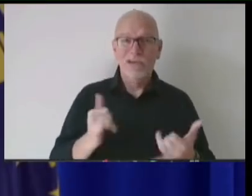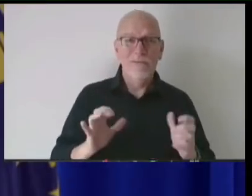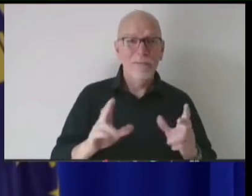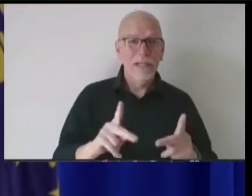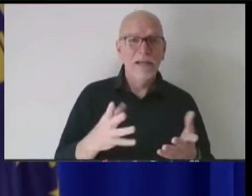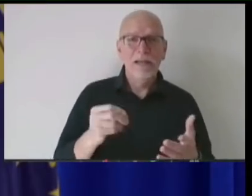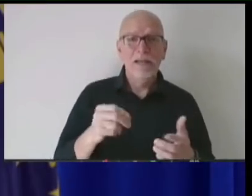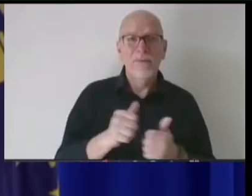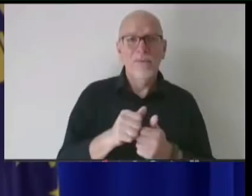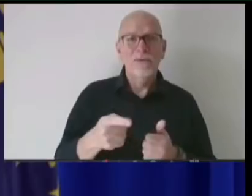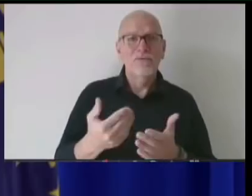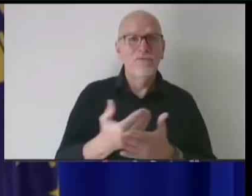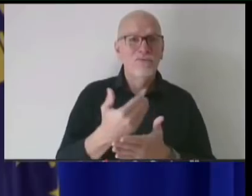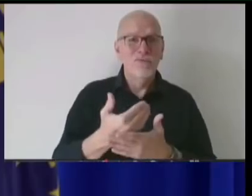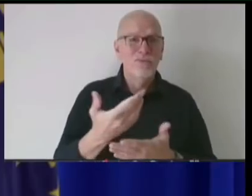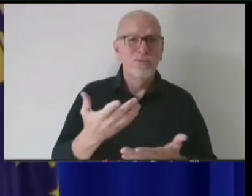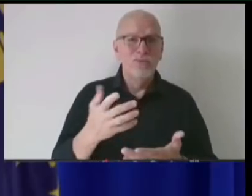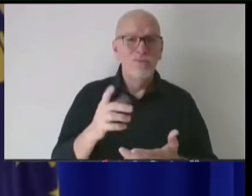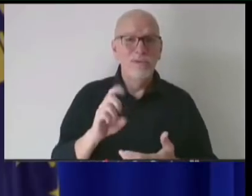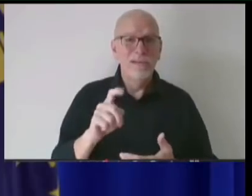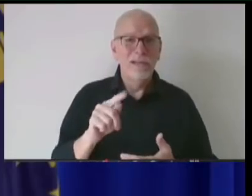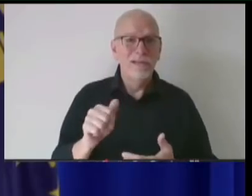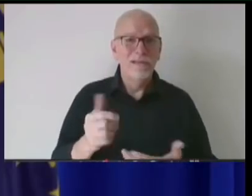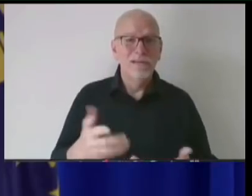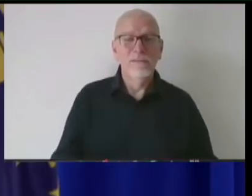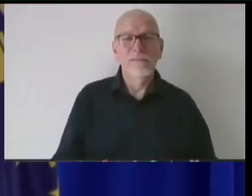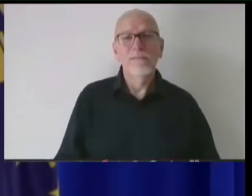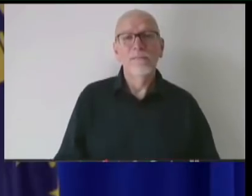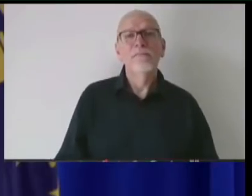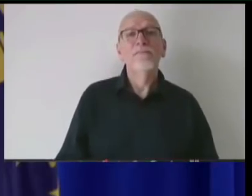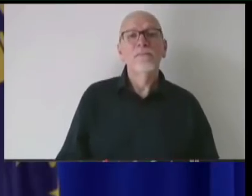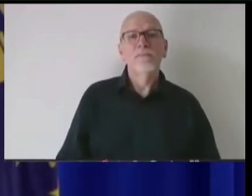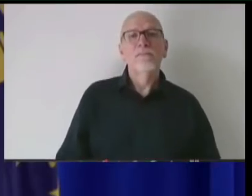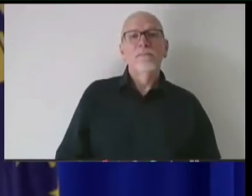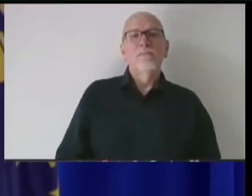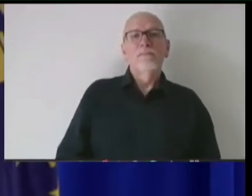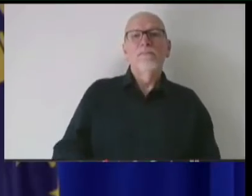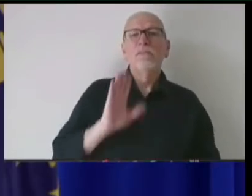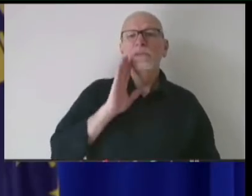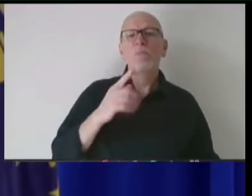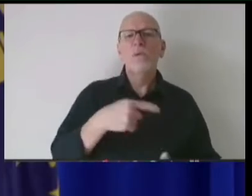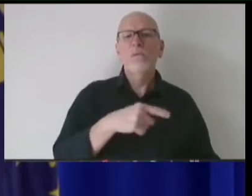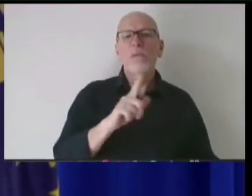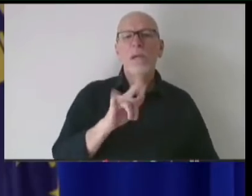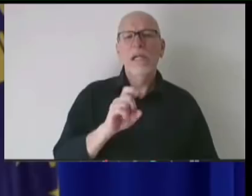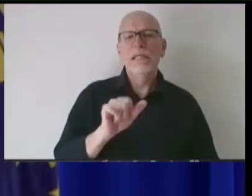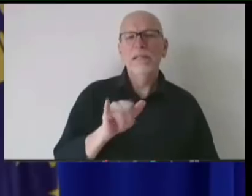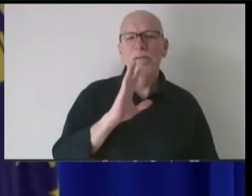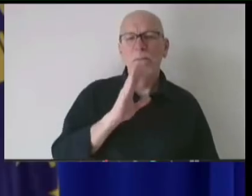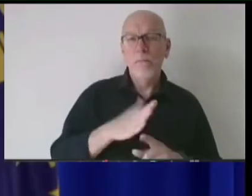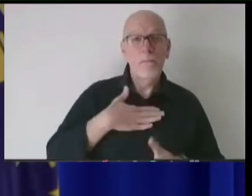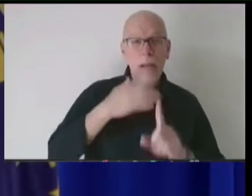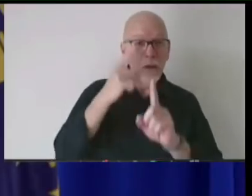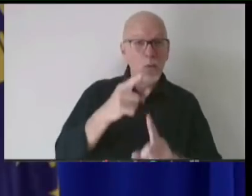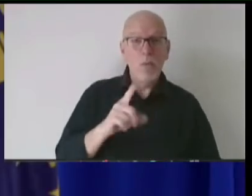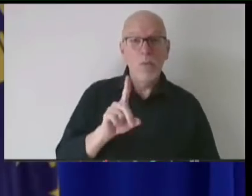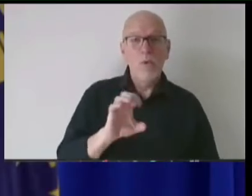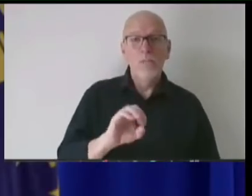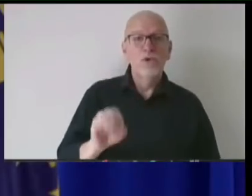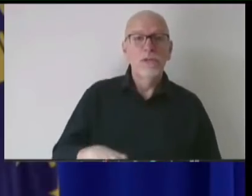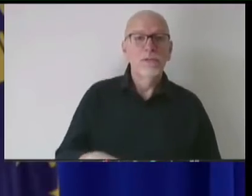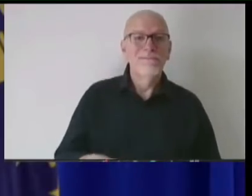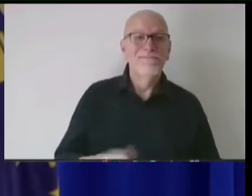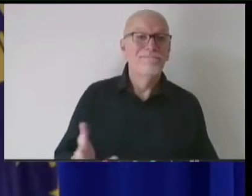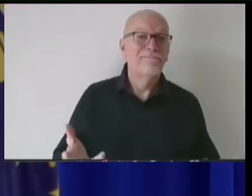this renewed strain on hospitals. So I'm going to let Lindsay speak to this, but my goal is 100% of people. I mean,